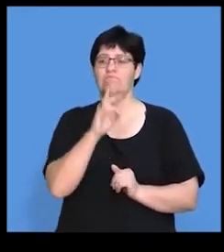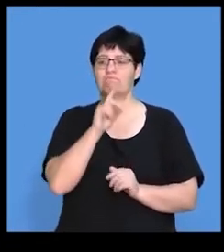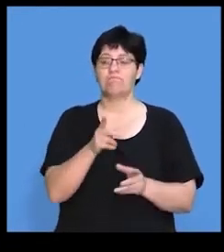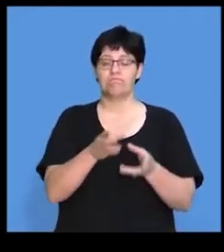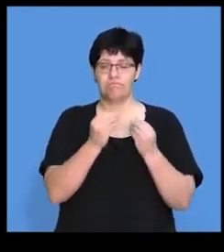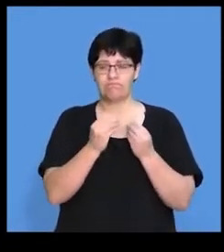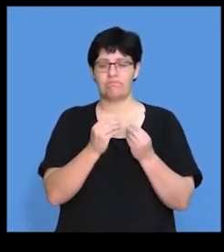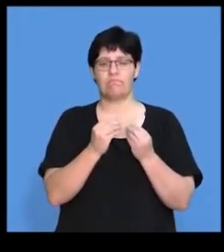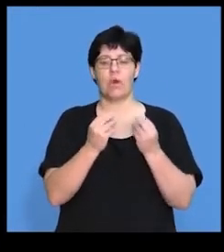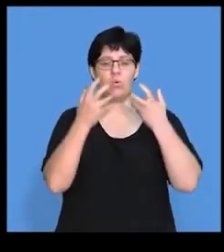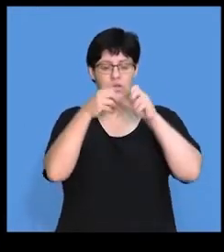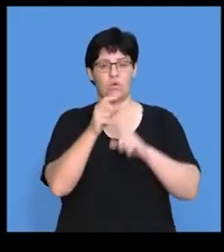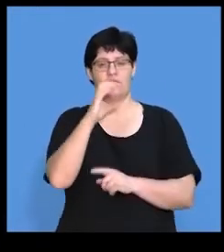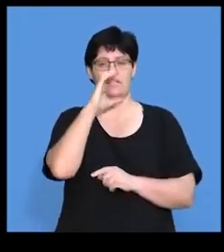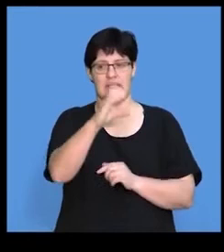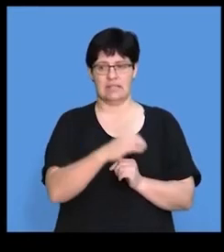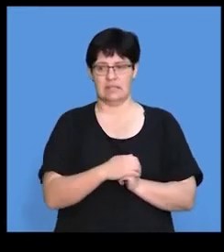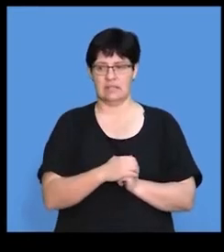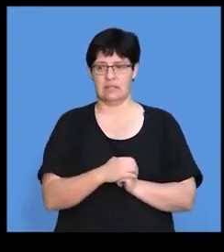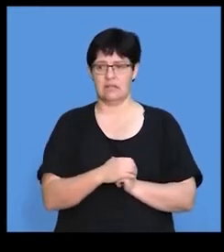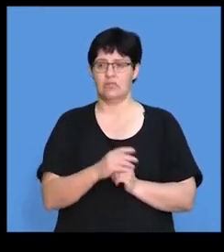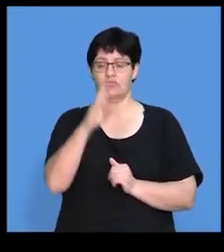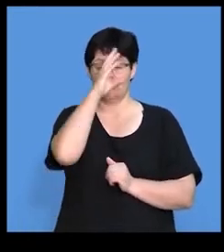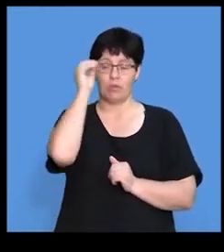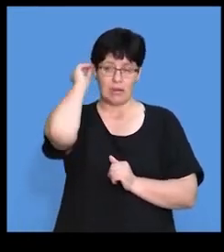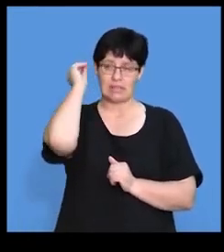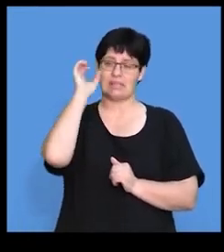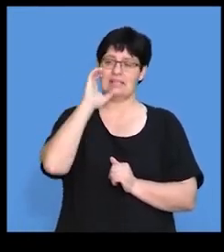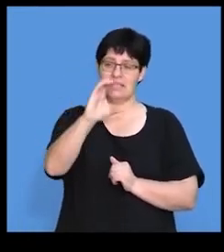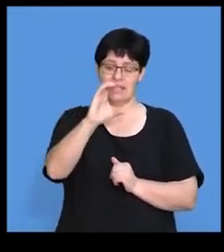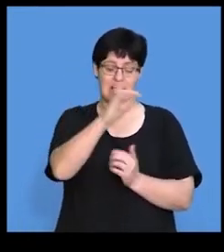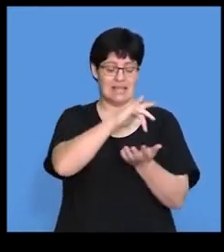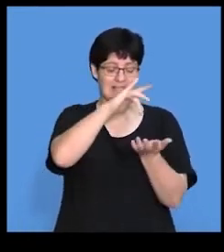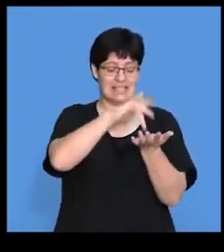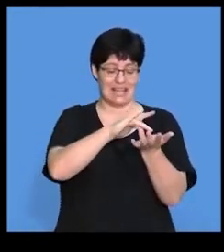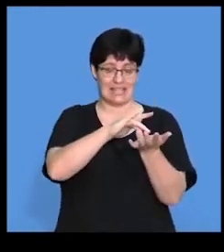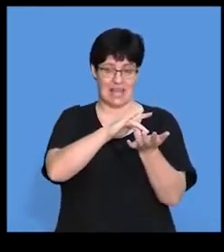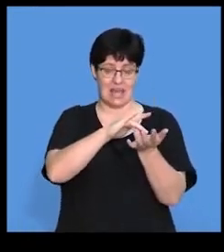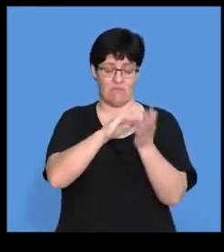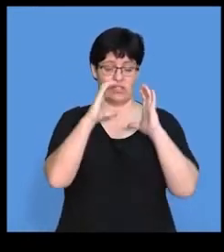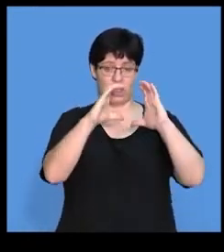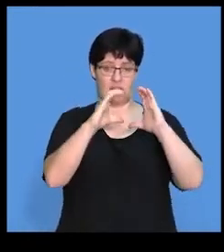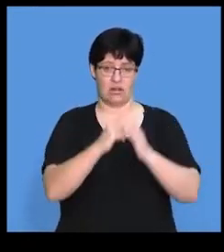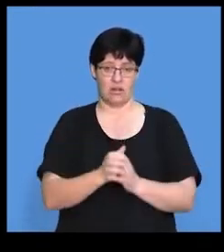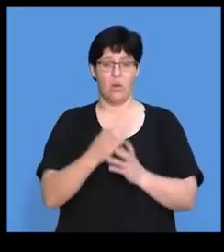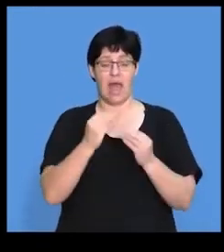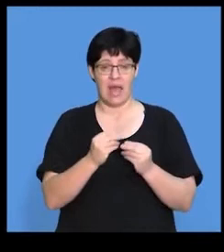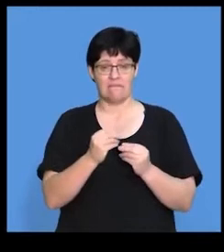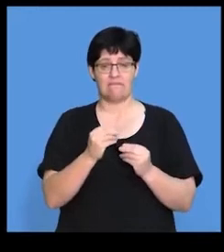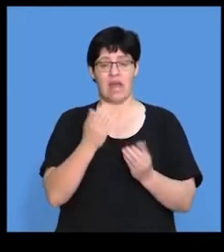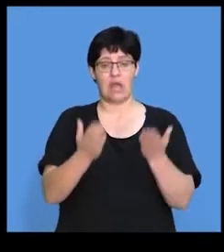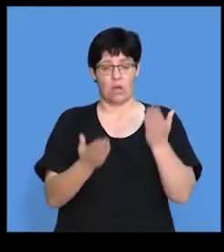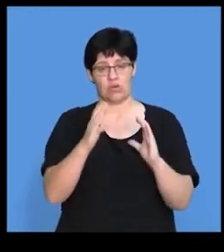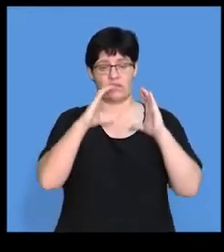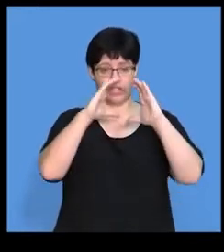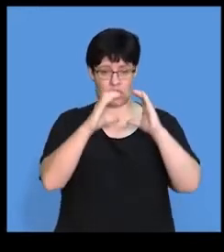coordinates of C. So just to remind you, point C is the center of the circle. And we have the equation of the circle.